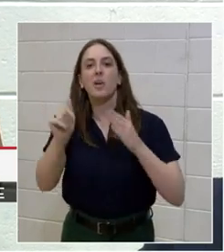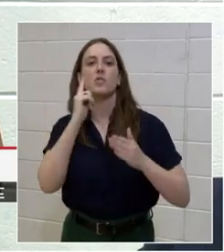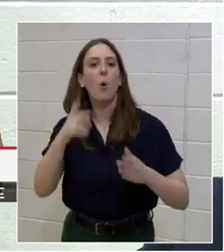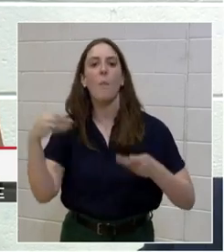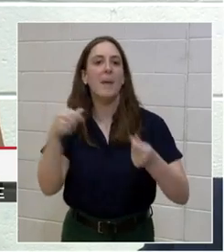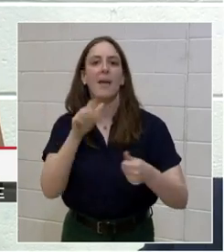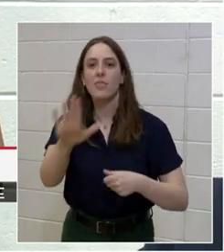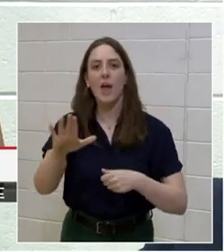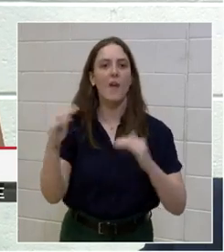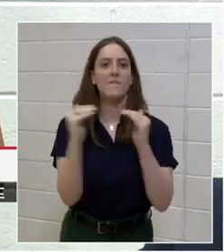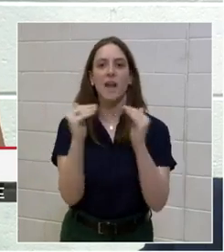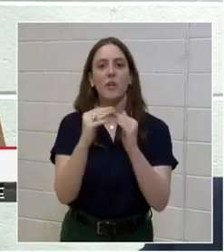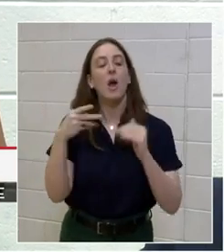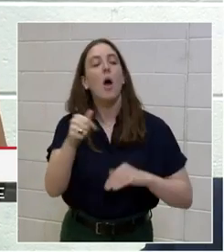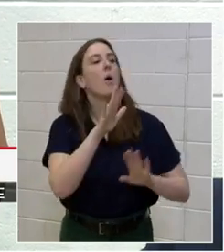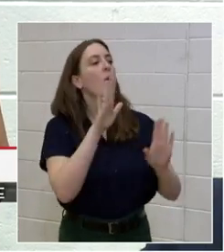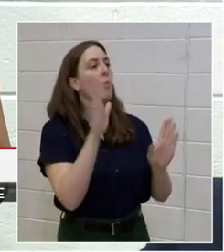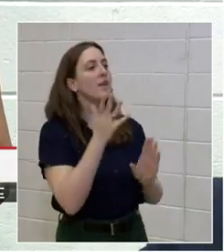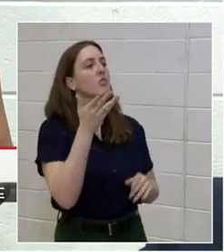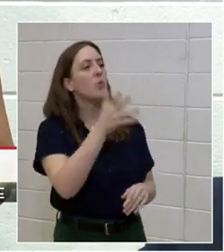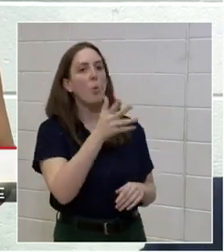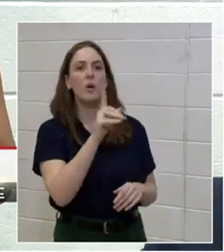What's your one thing, Table 5?